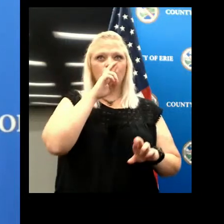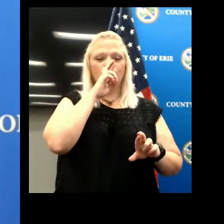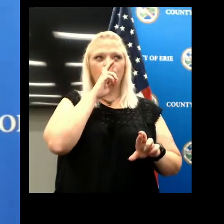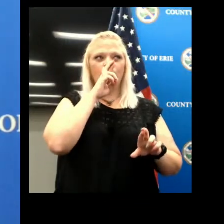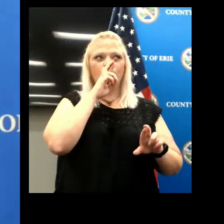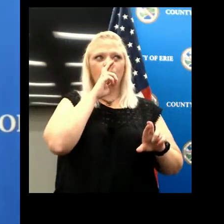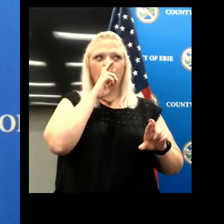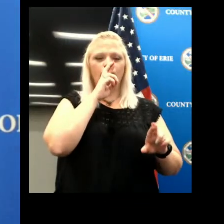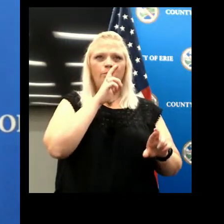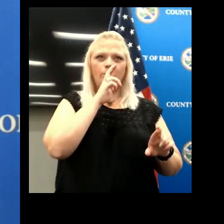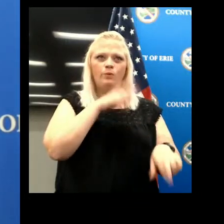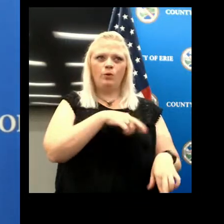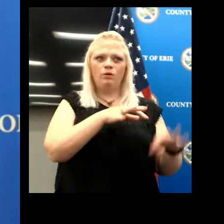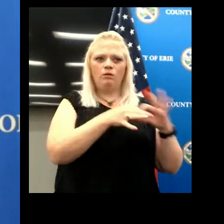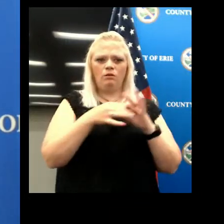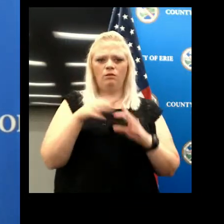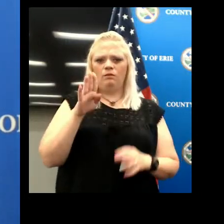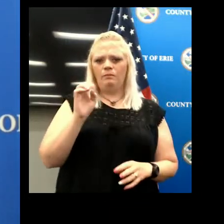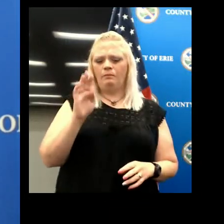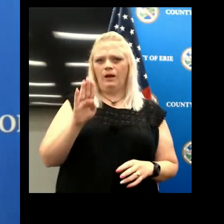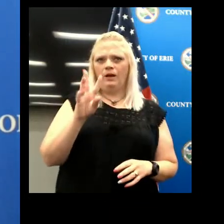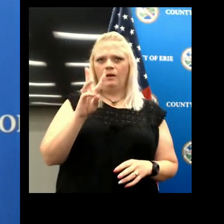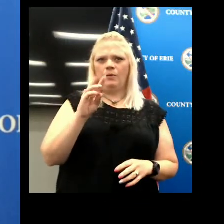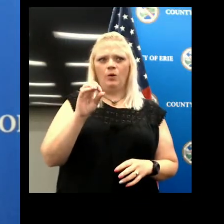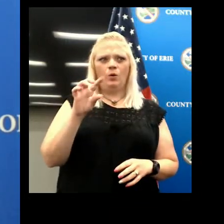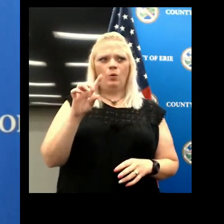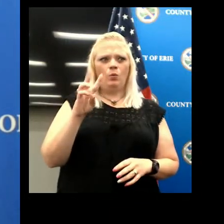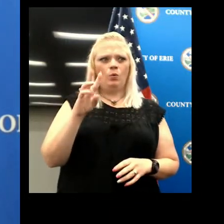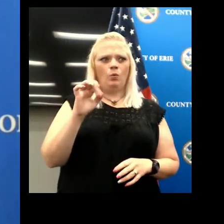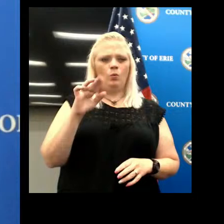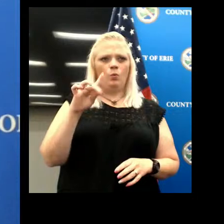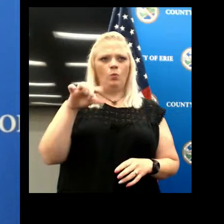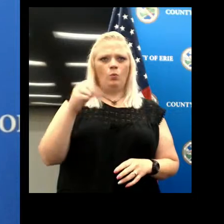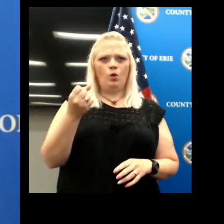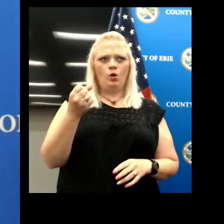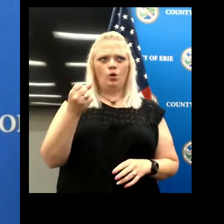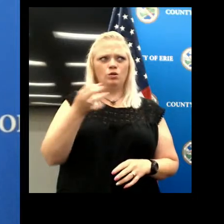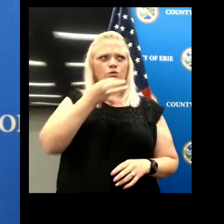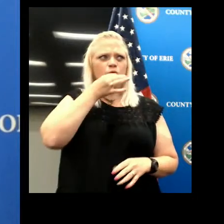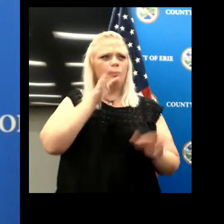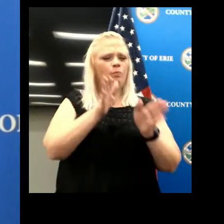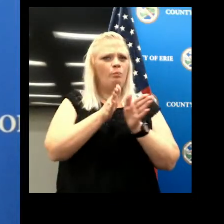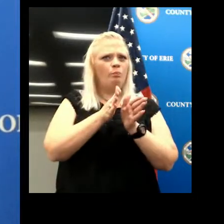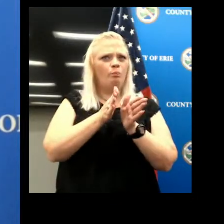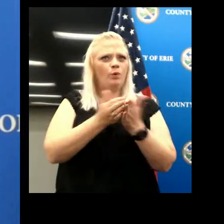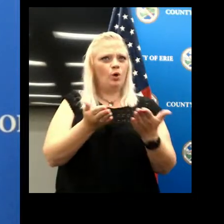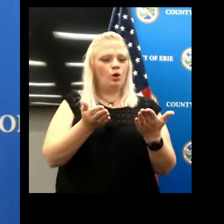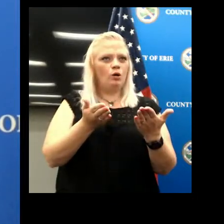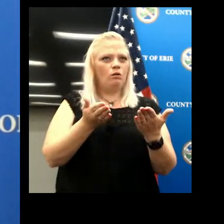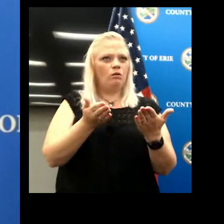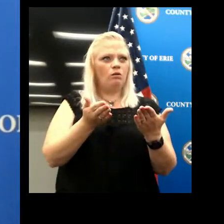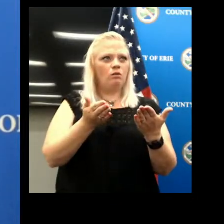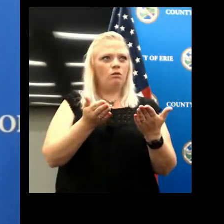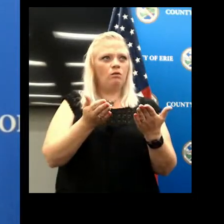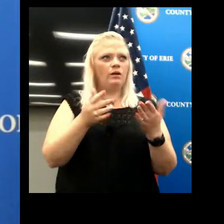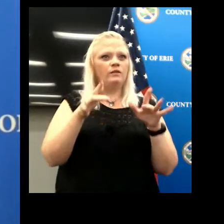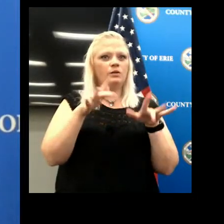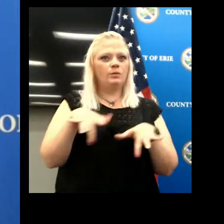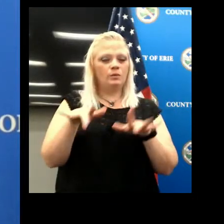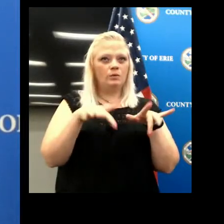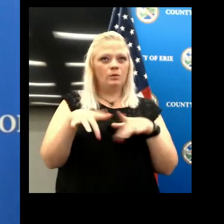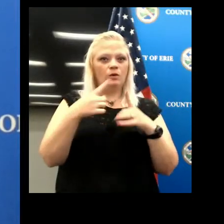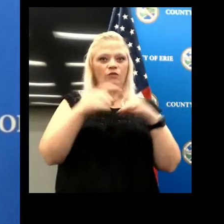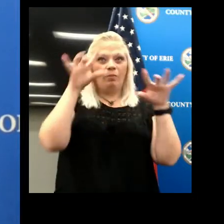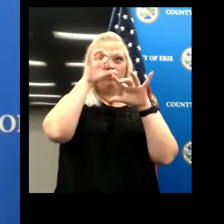with regards to Bob Woodward's upcoming book and the tapes he has of the president dating back